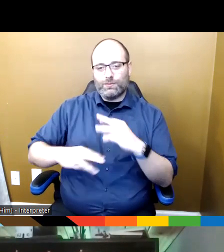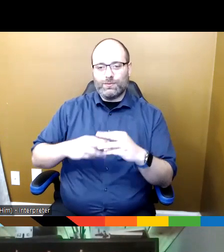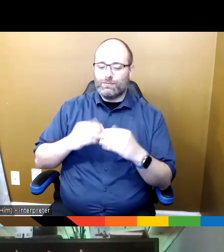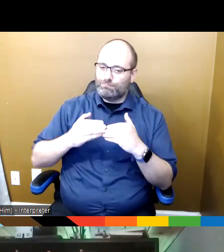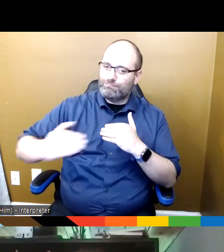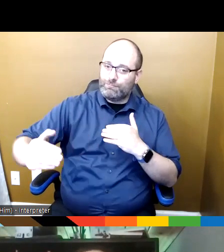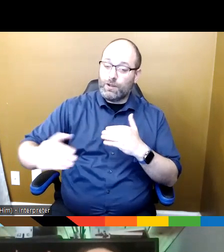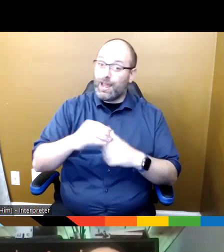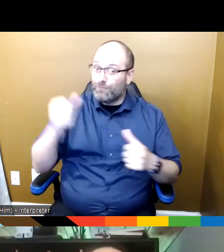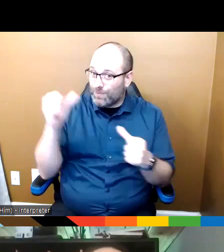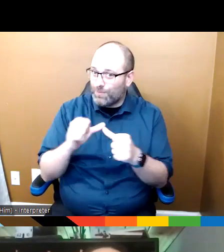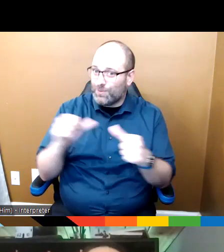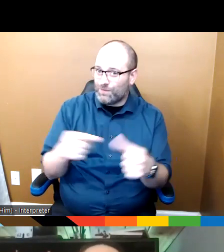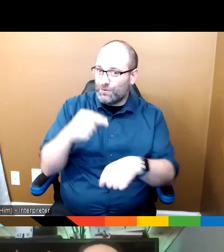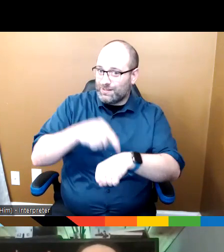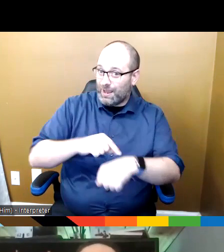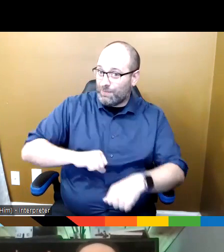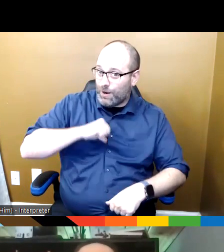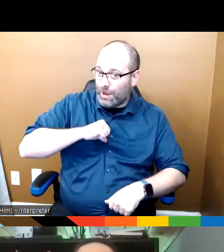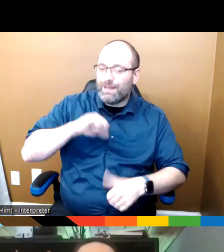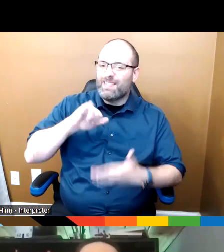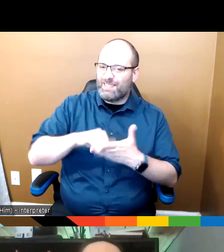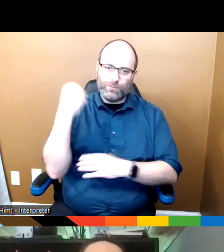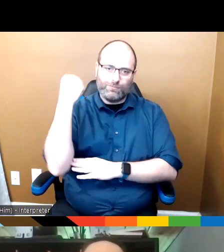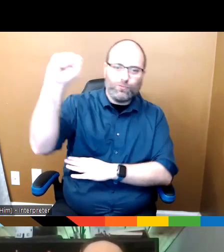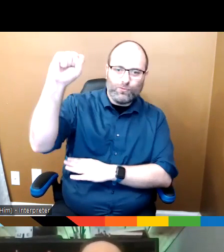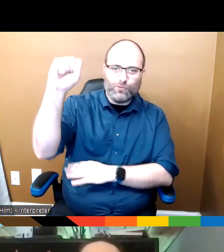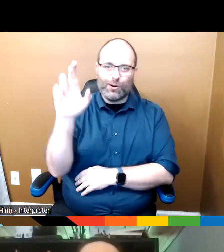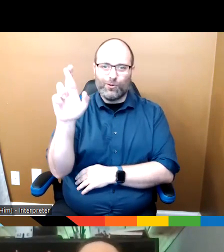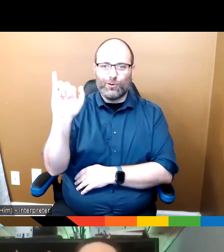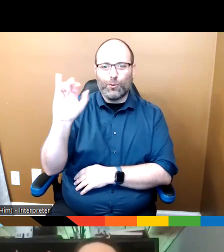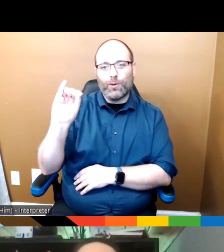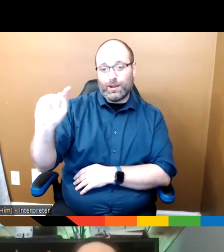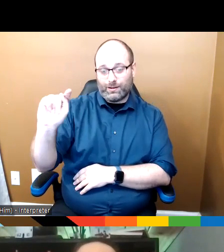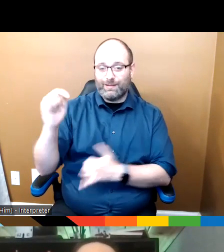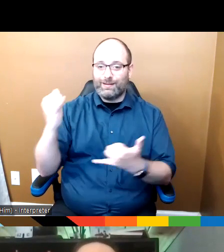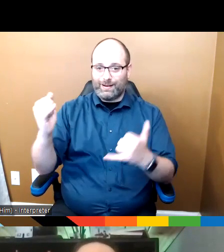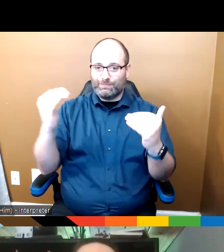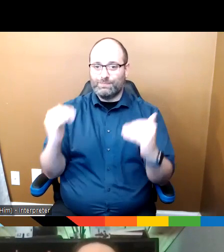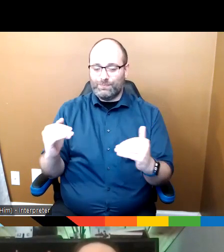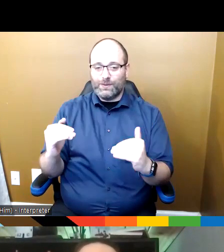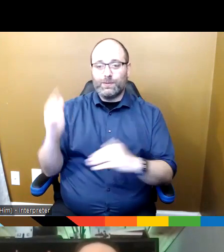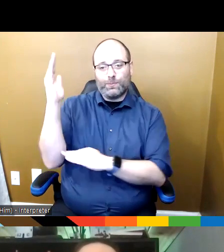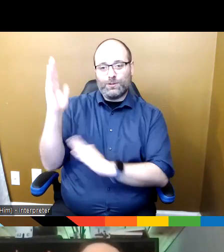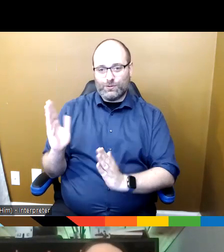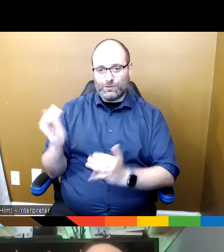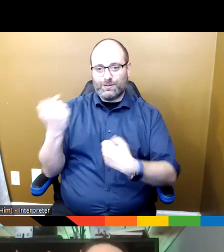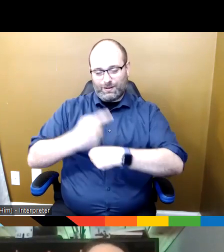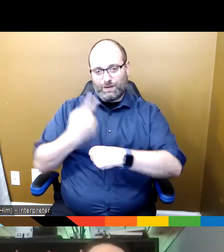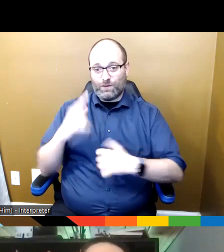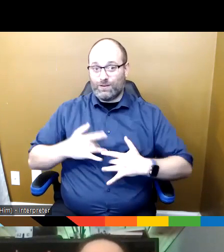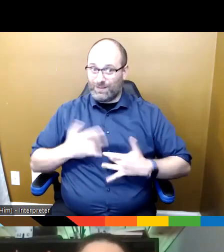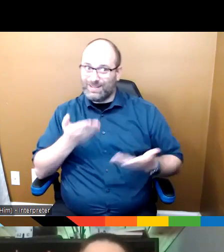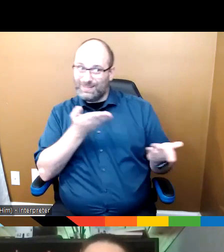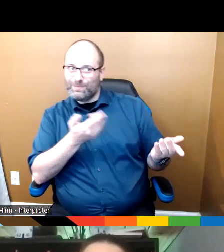So what we'll do now is we're going to go a little bit into our speakers for today's event. Oh, there's me